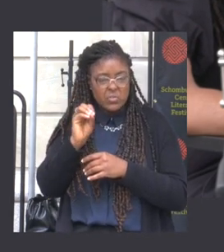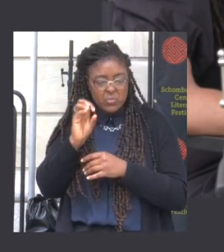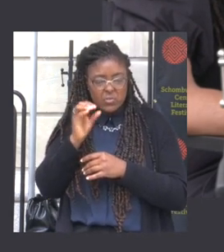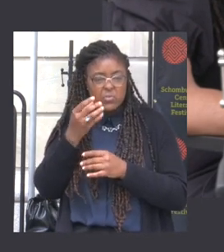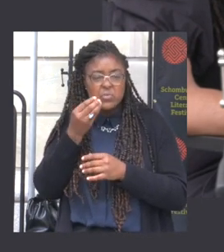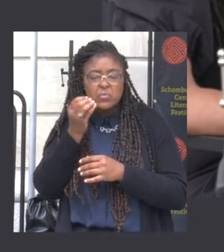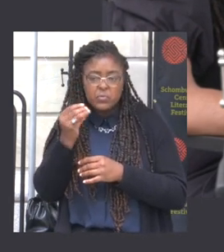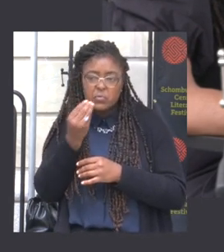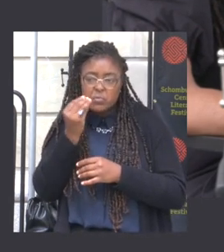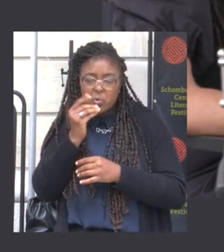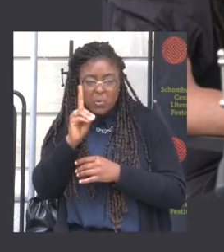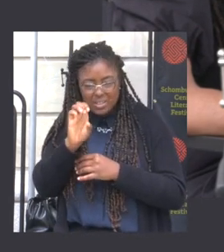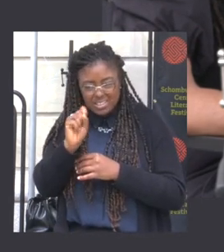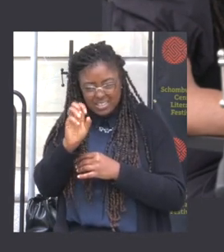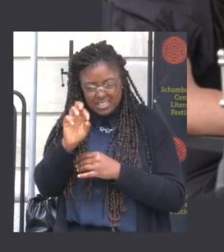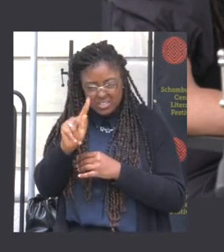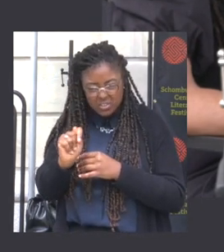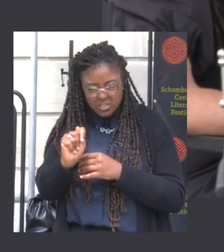because